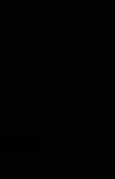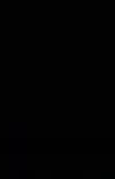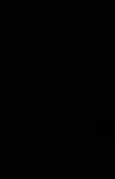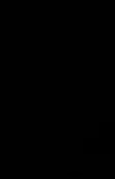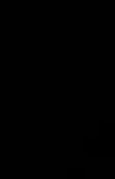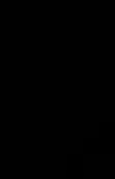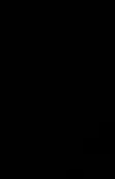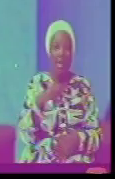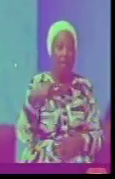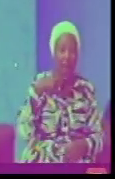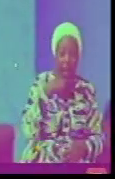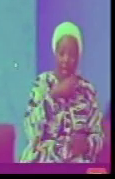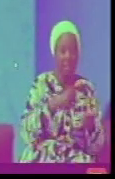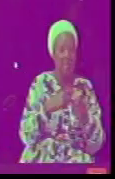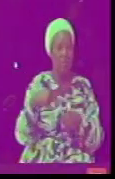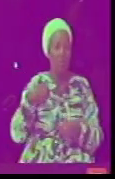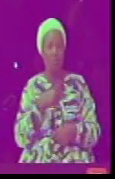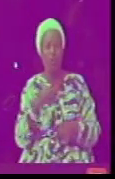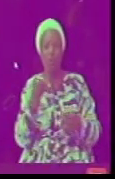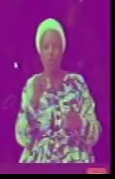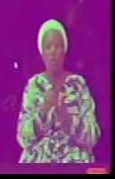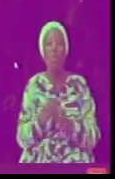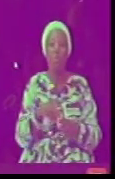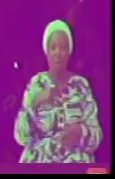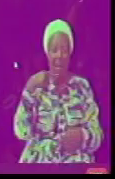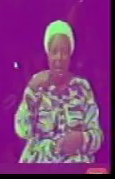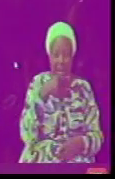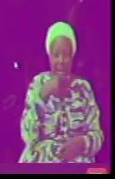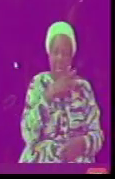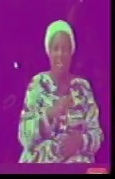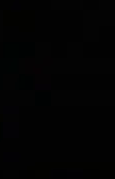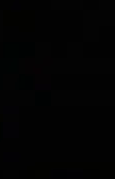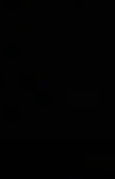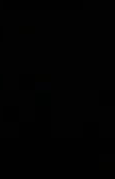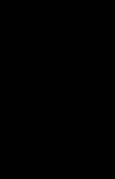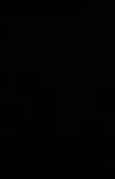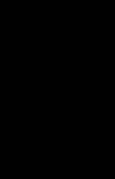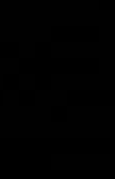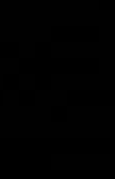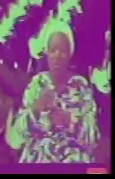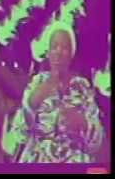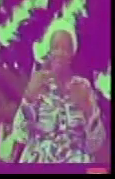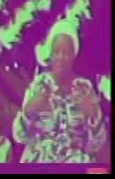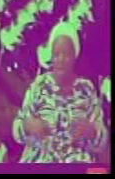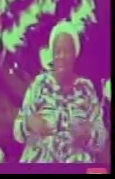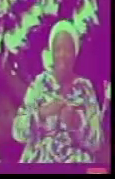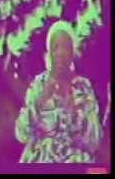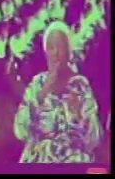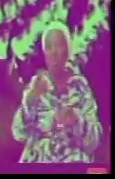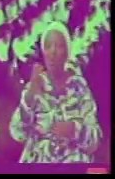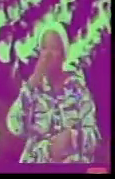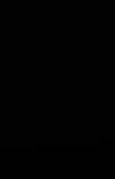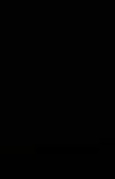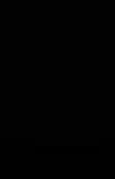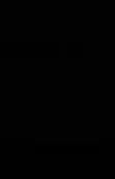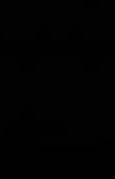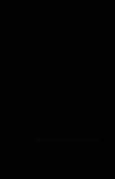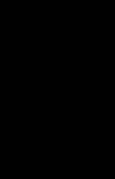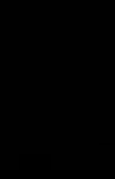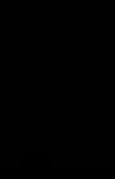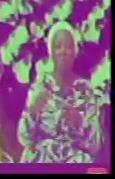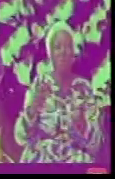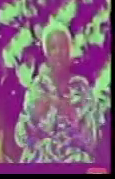doing, they lie, we lie. They're discouraged, they pass it on, we're discouraged.